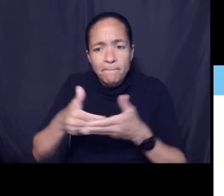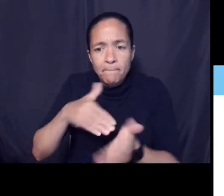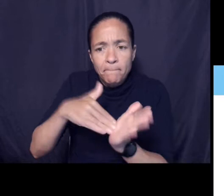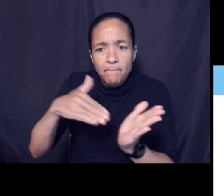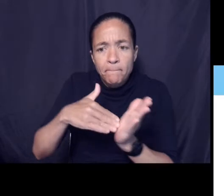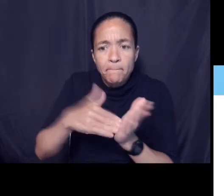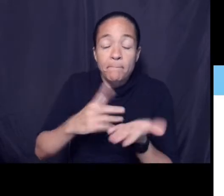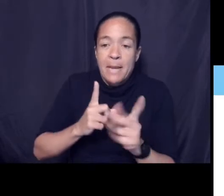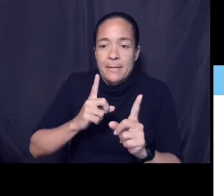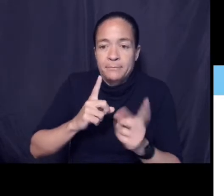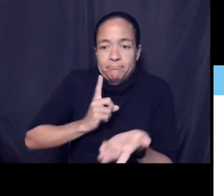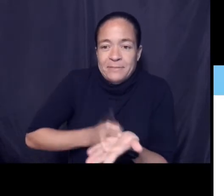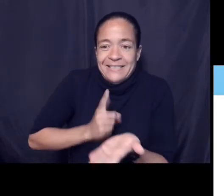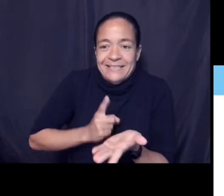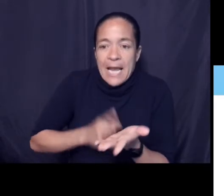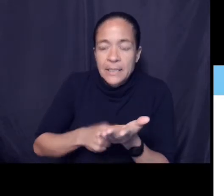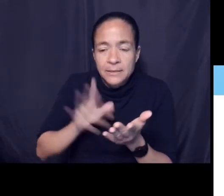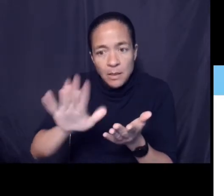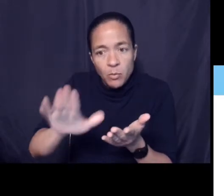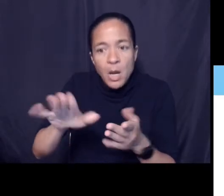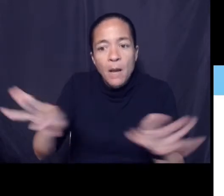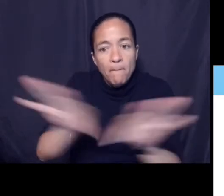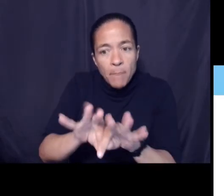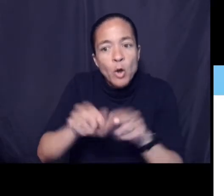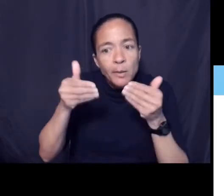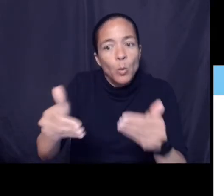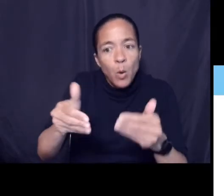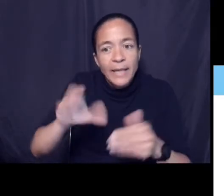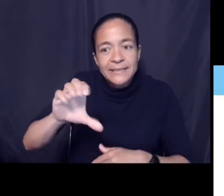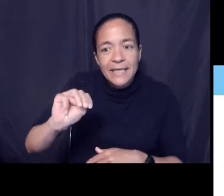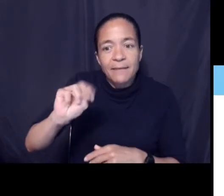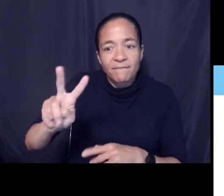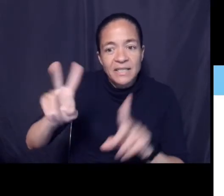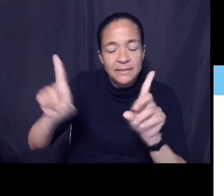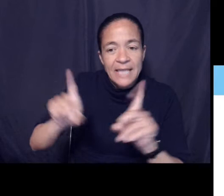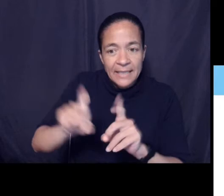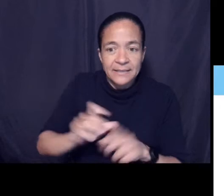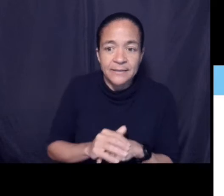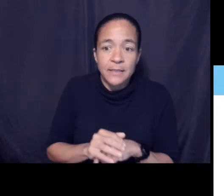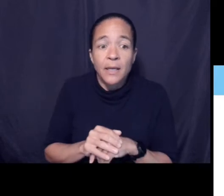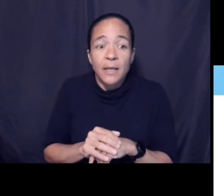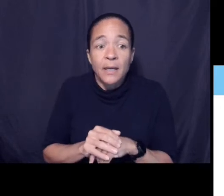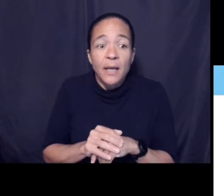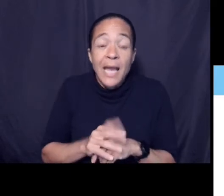discuss with them the importance of obtaining a CMV test as soon as possible. Ideally,